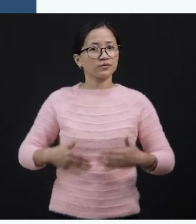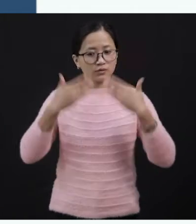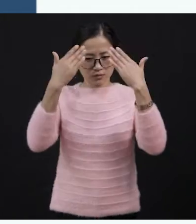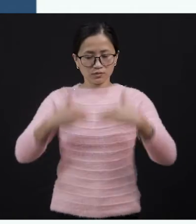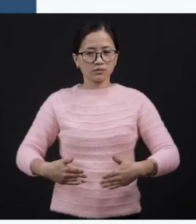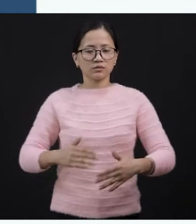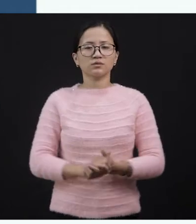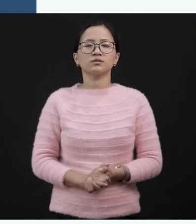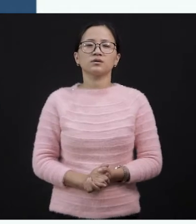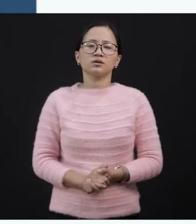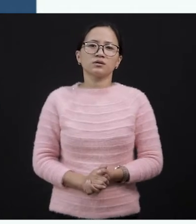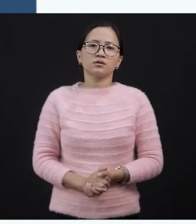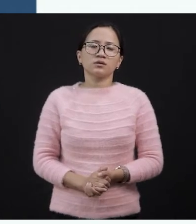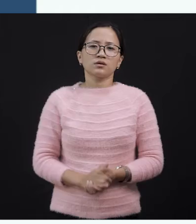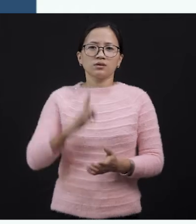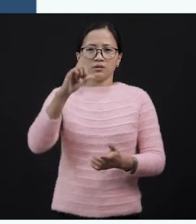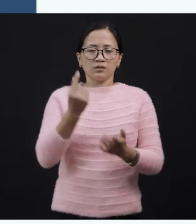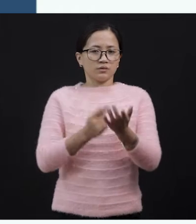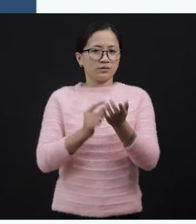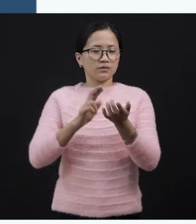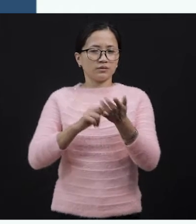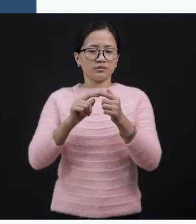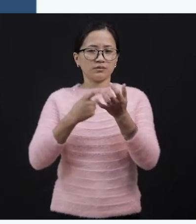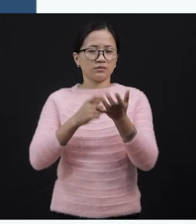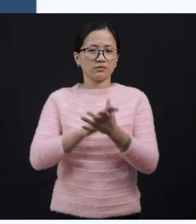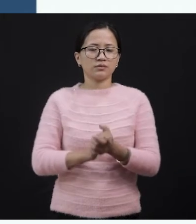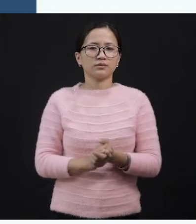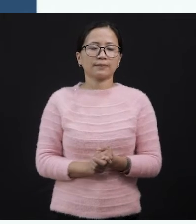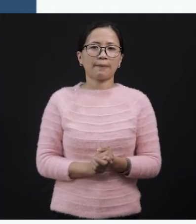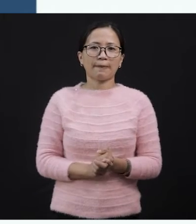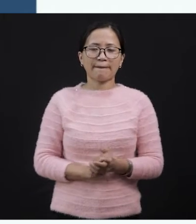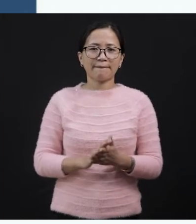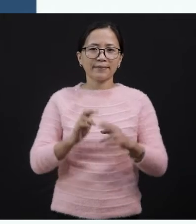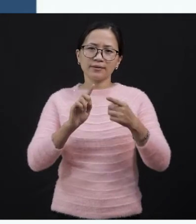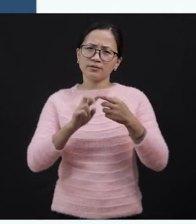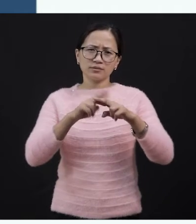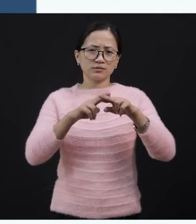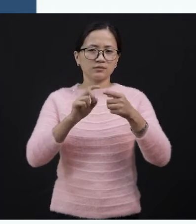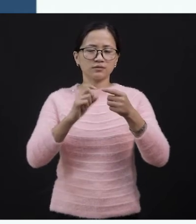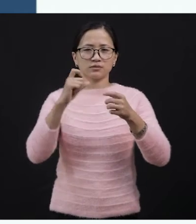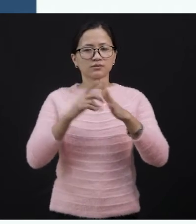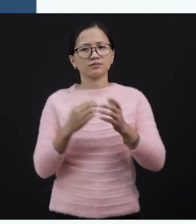So yes, this lunar eclipse, it affects us.